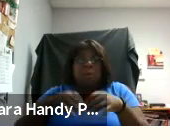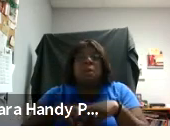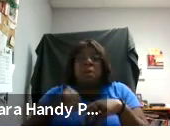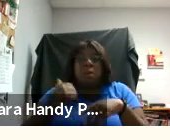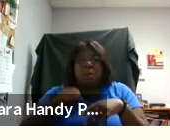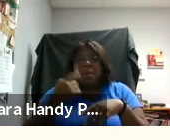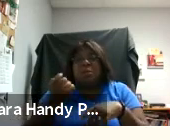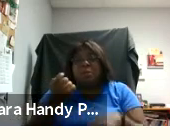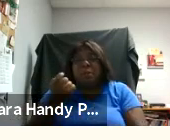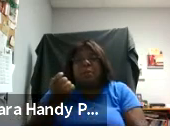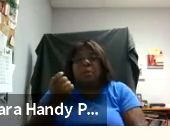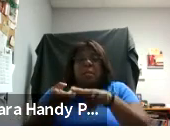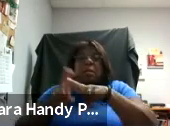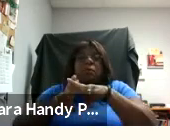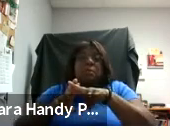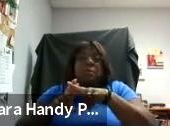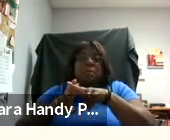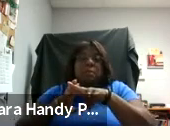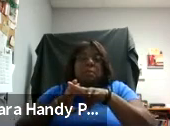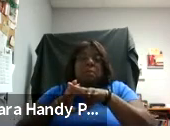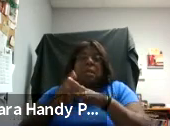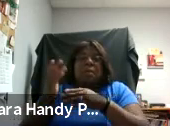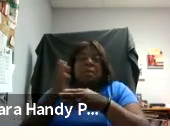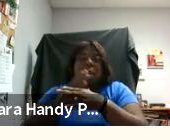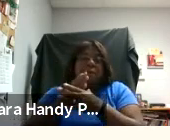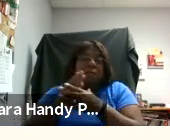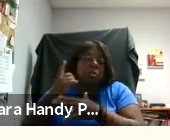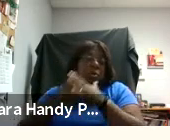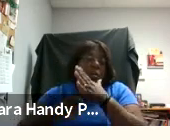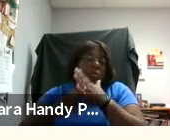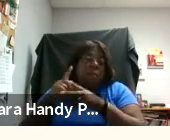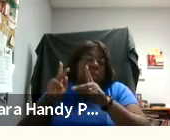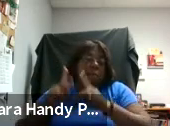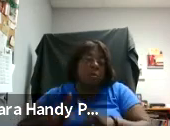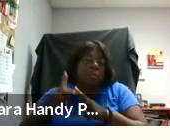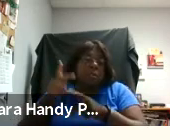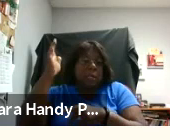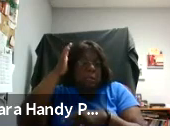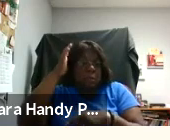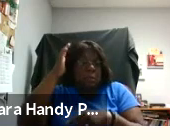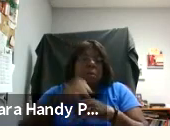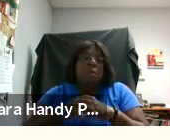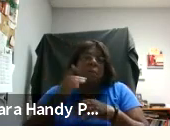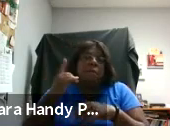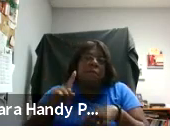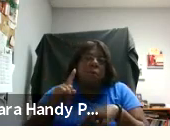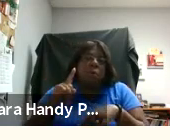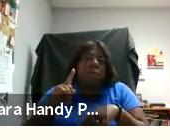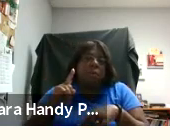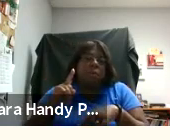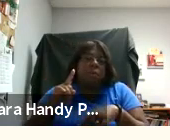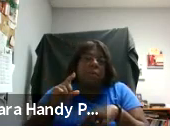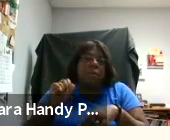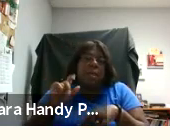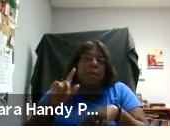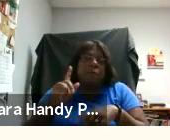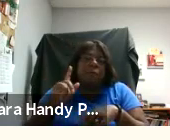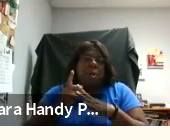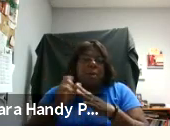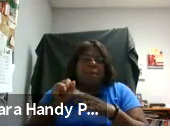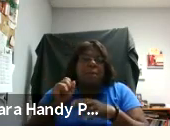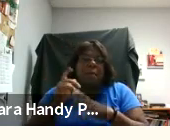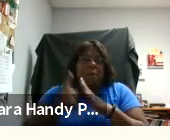slight increase in the average annual cost per person in lettuce for SE hourly, and